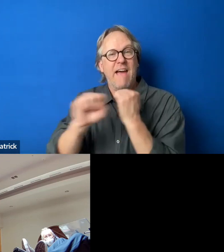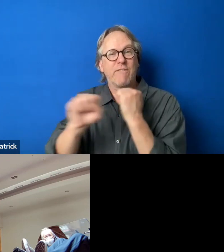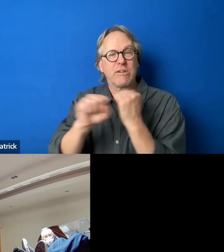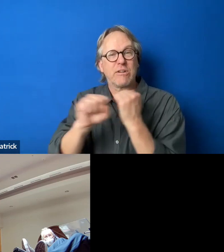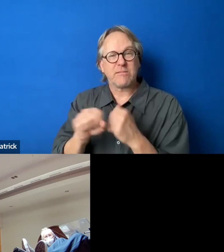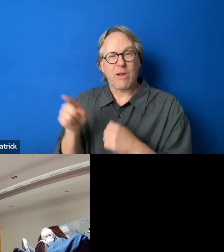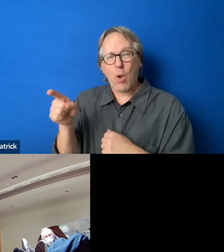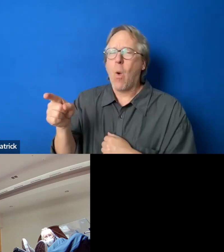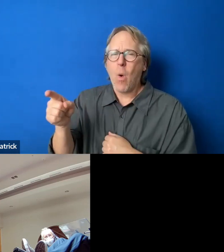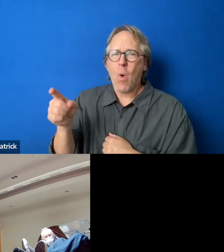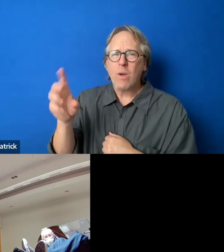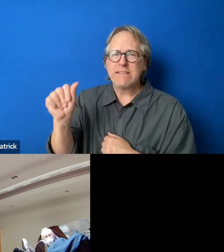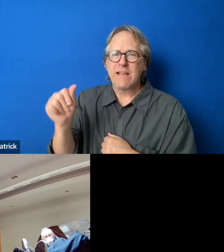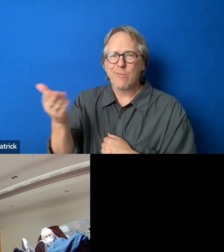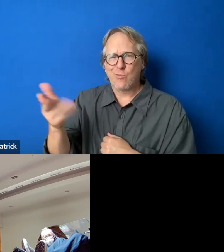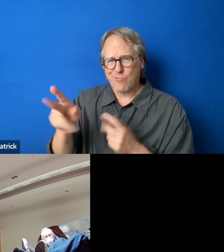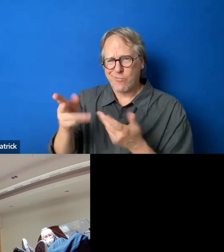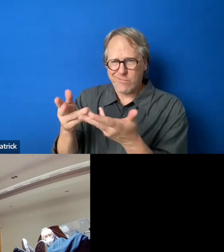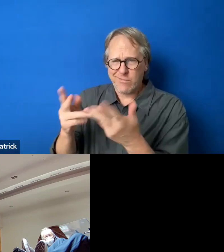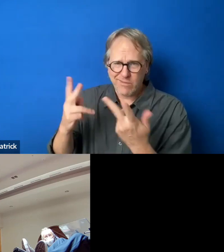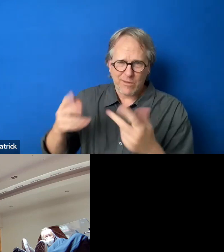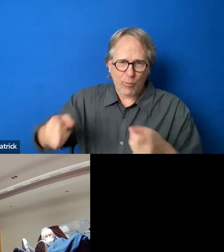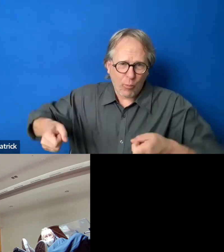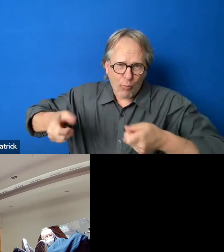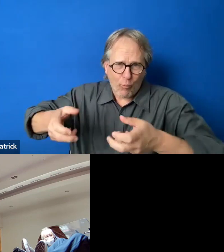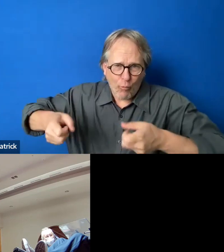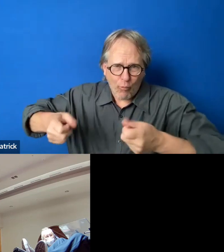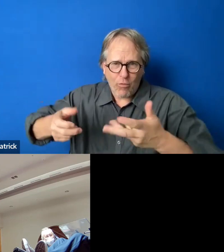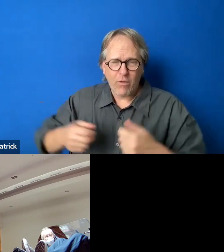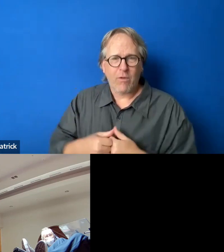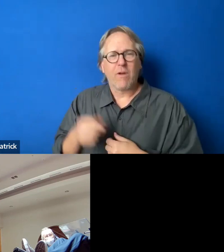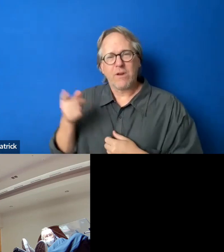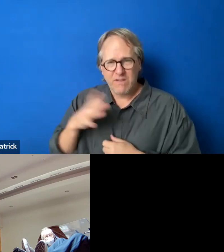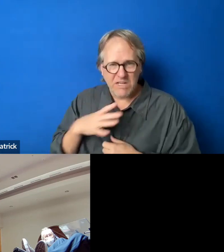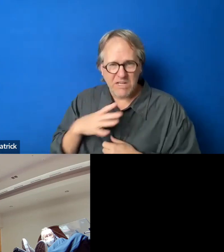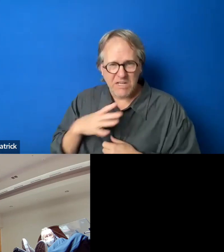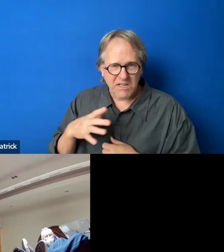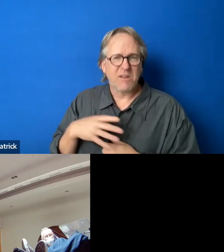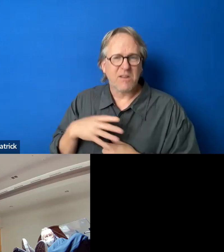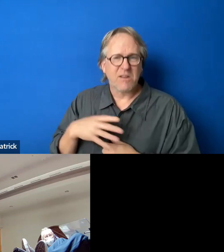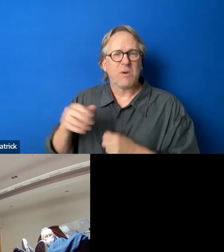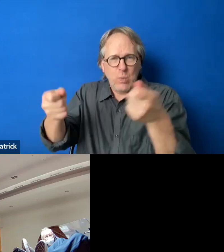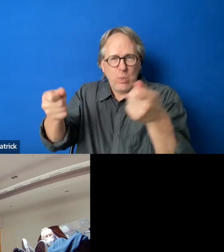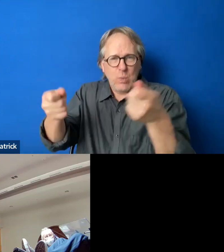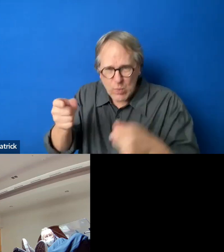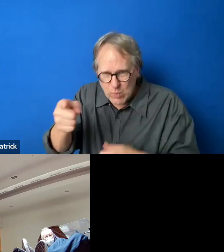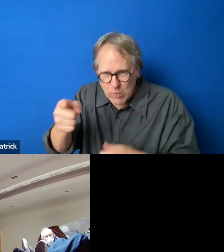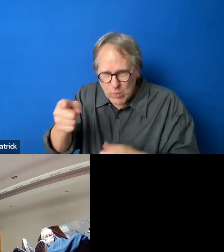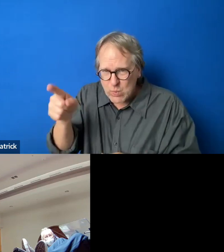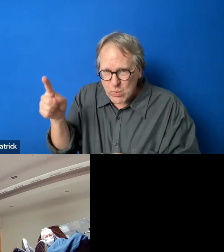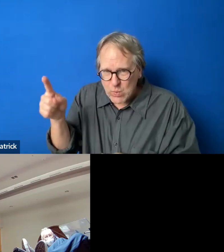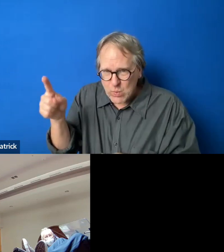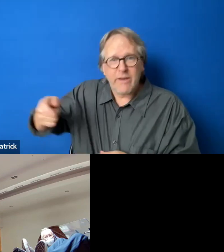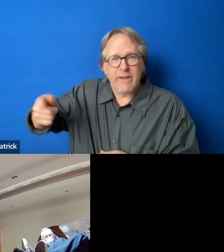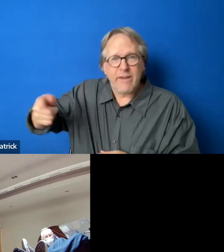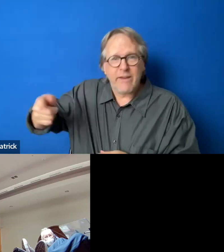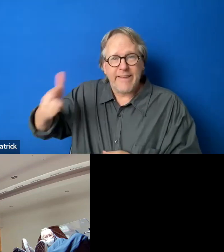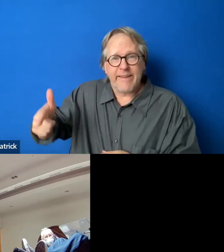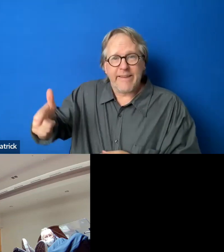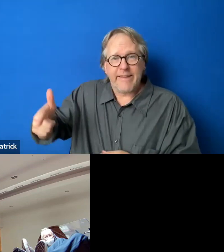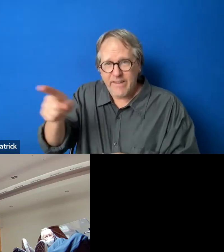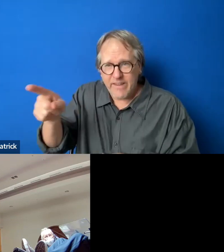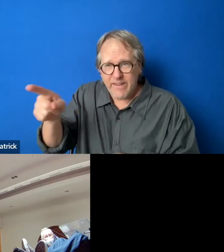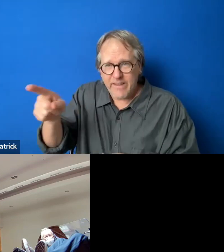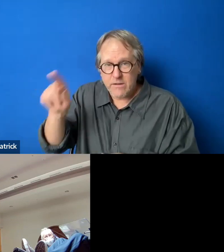say, well, yeah, okay, so here's somebody with a rollator and there's somebody with a scooter and look at all those other people. Odds